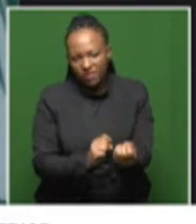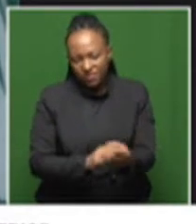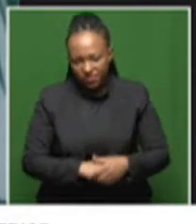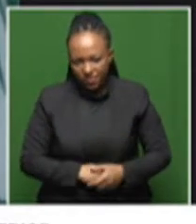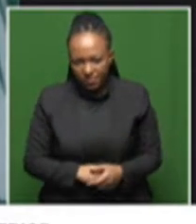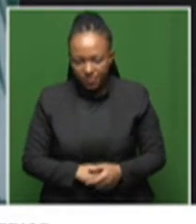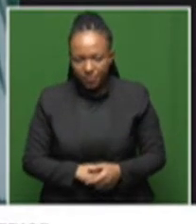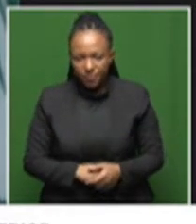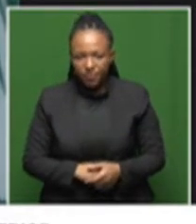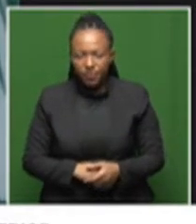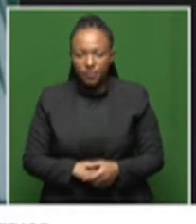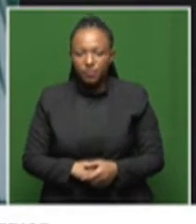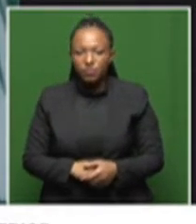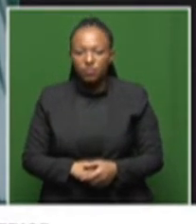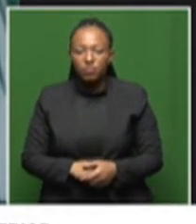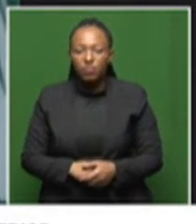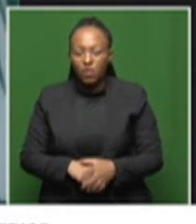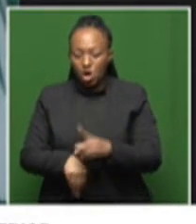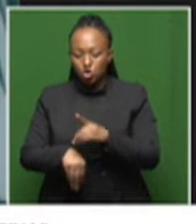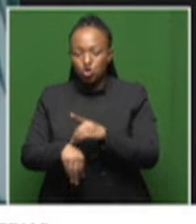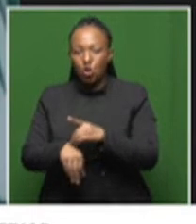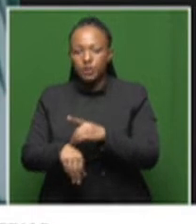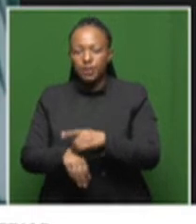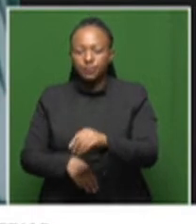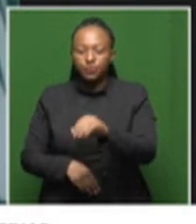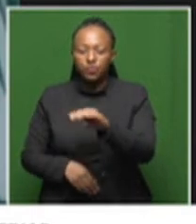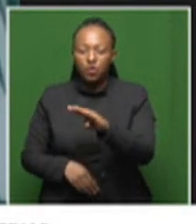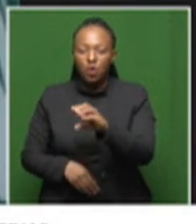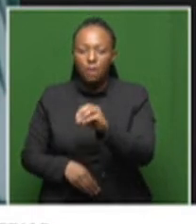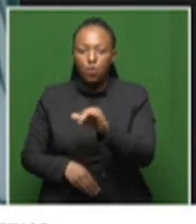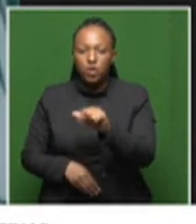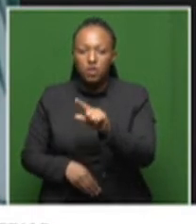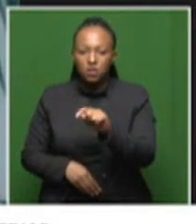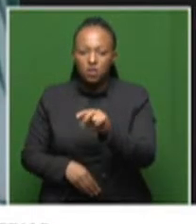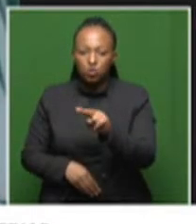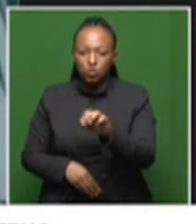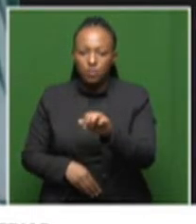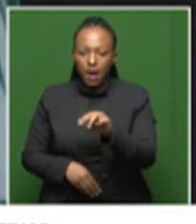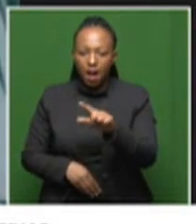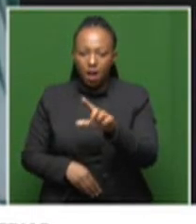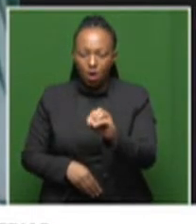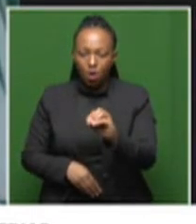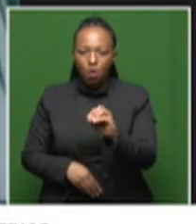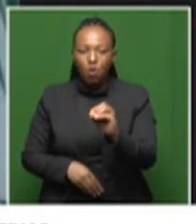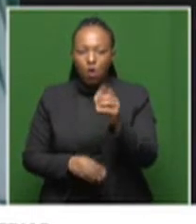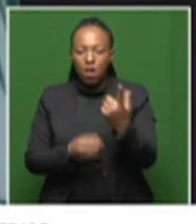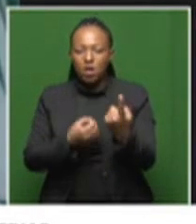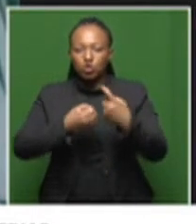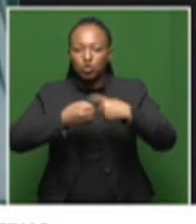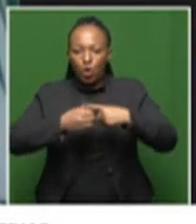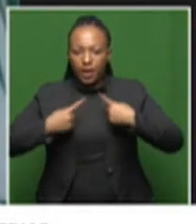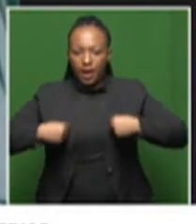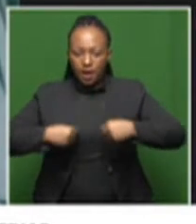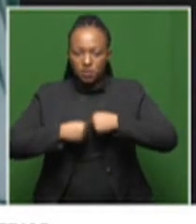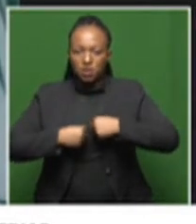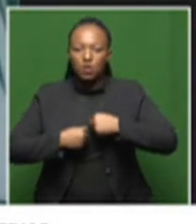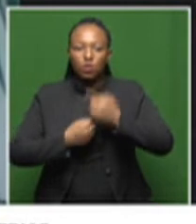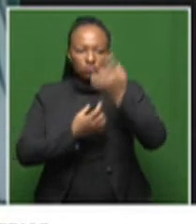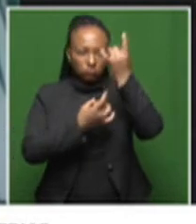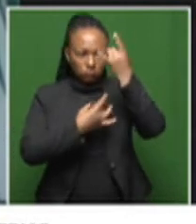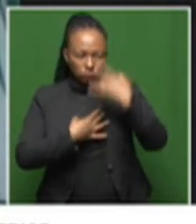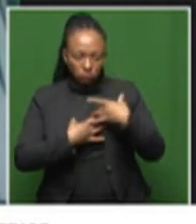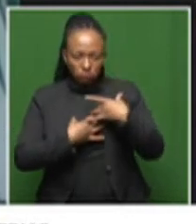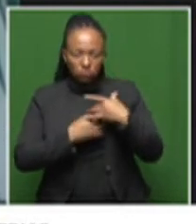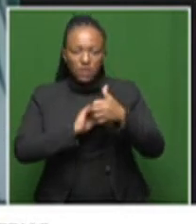are expecting to be joined by Dr. Boitumelo Semete Mokokotlela to give details on the approval of